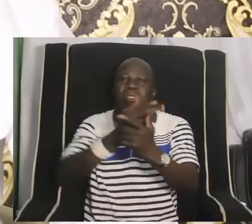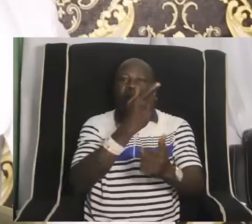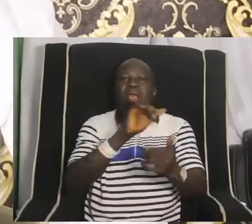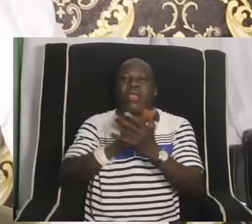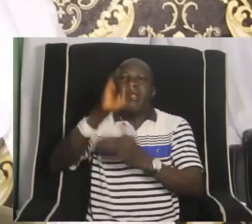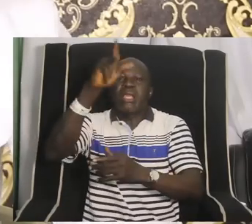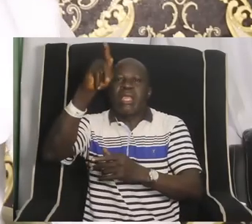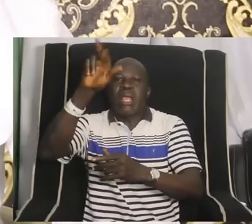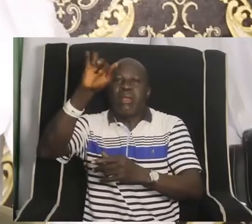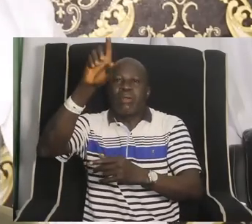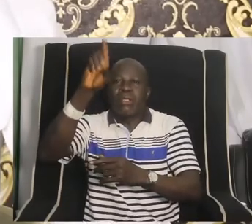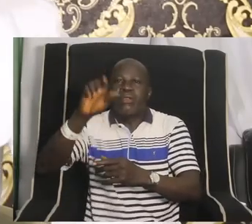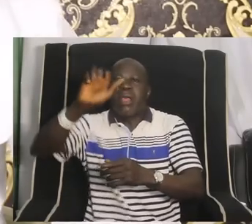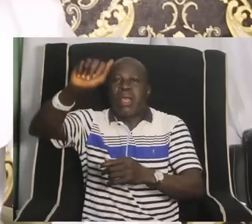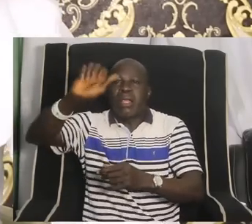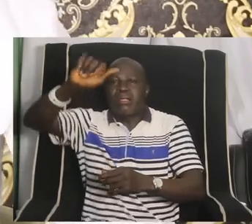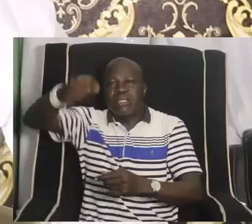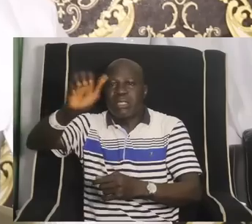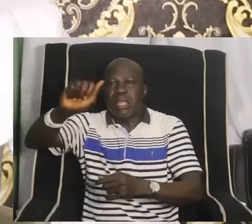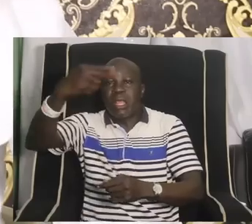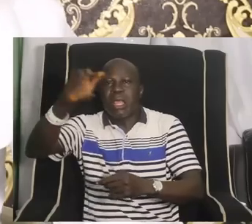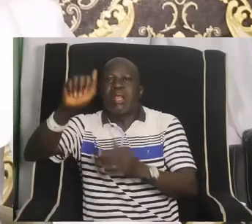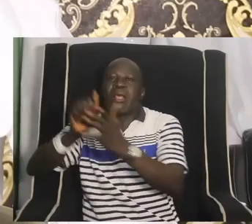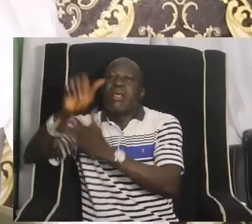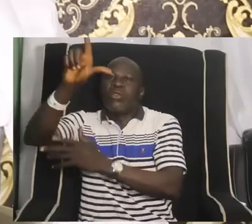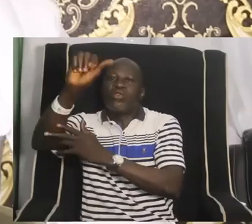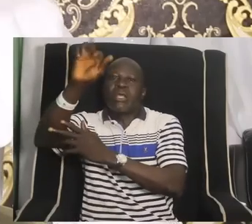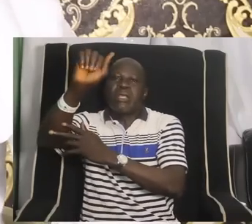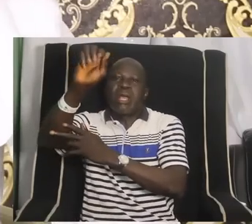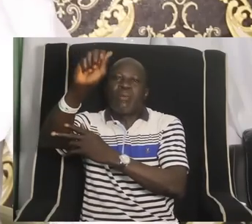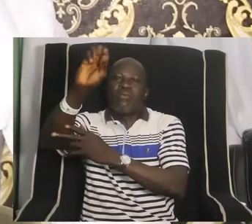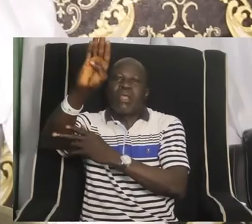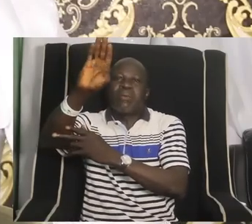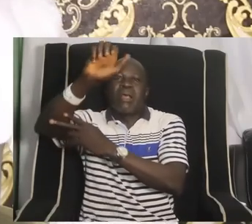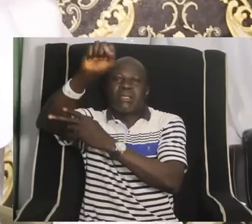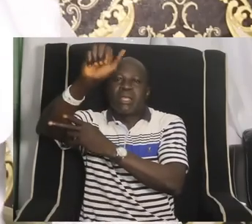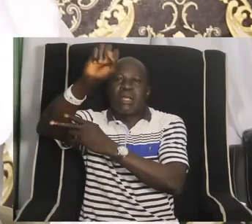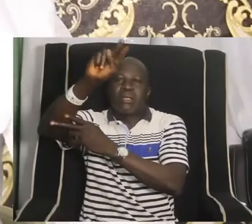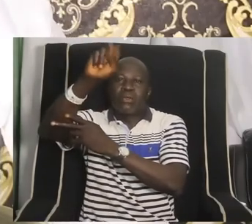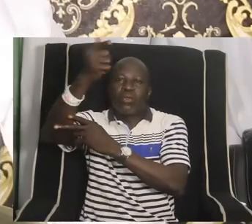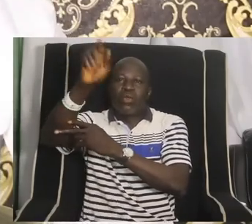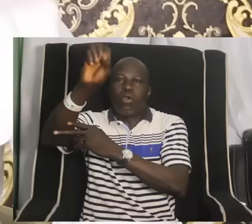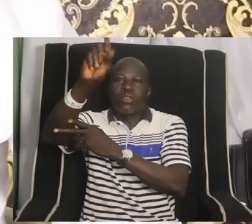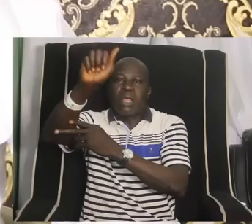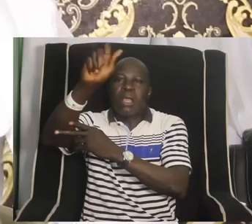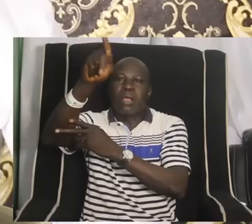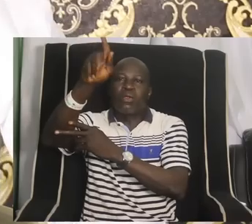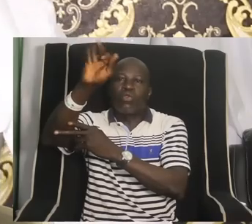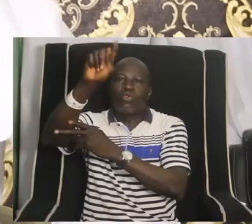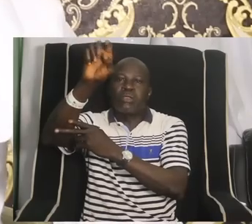Takete, Ikorodu, Aja, Lusada, Abule Egba, Water,